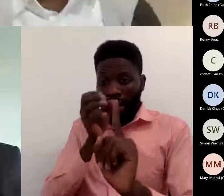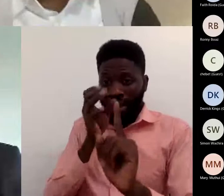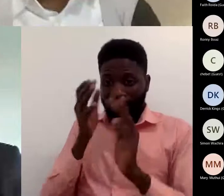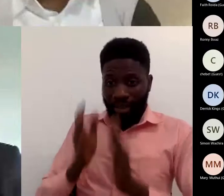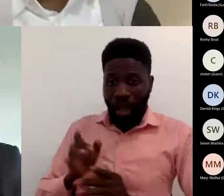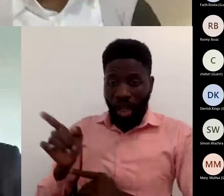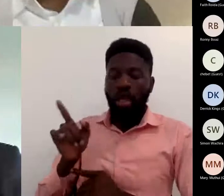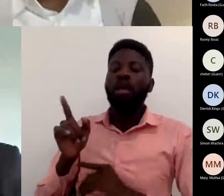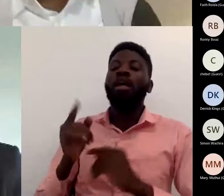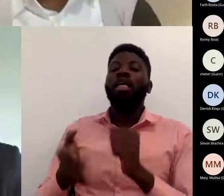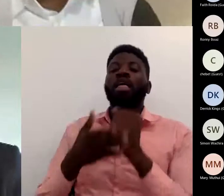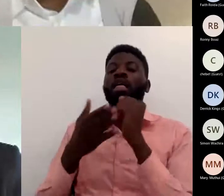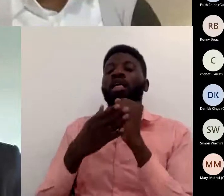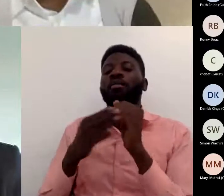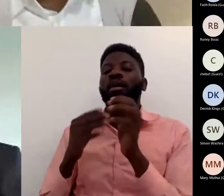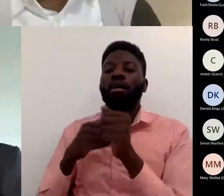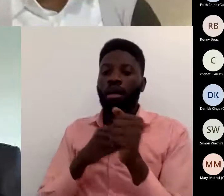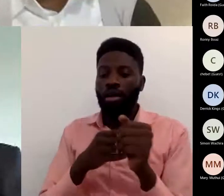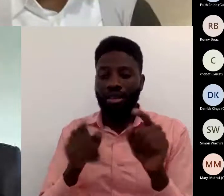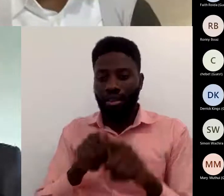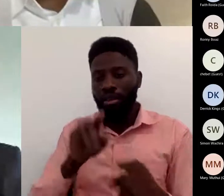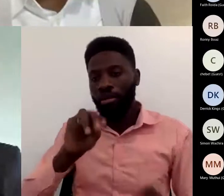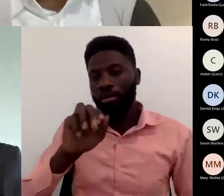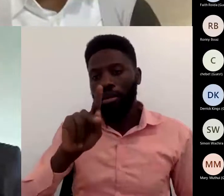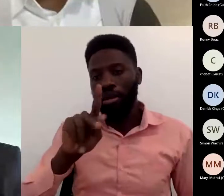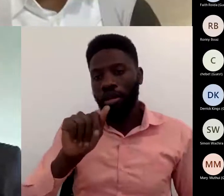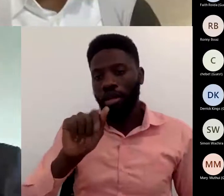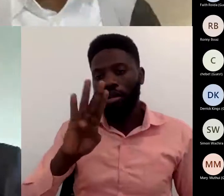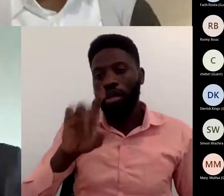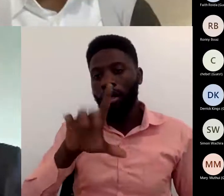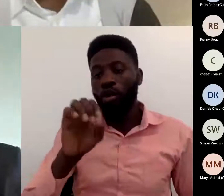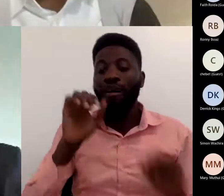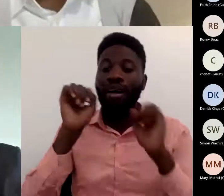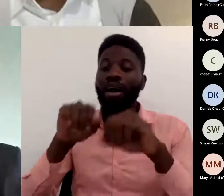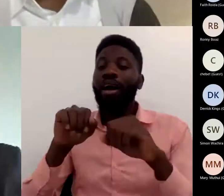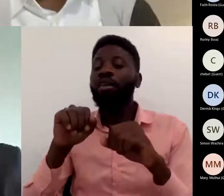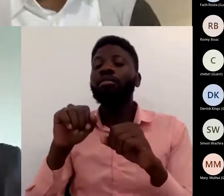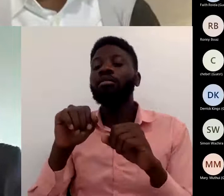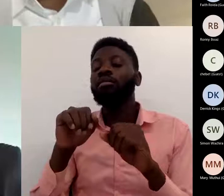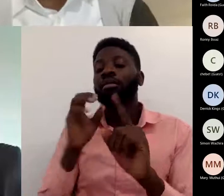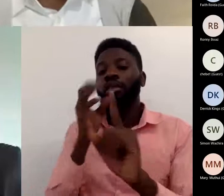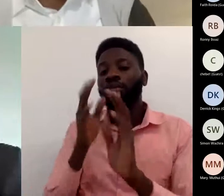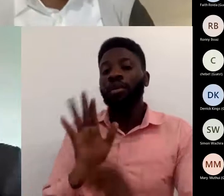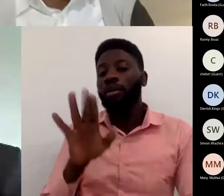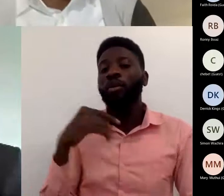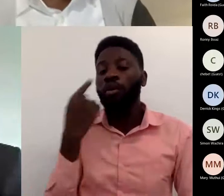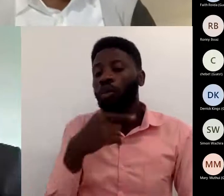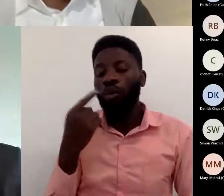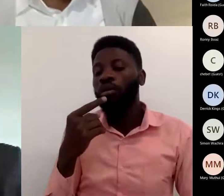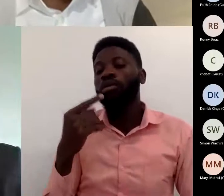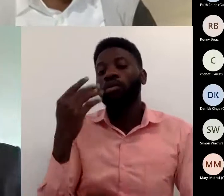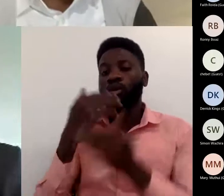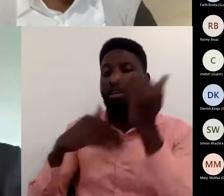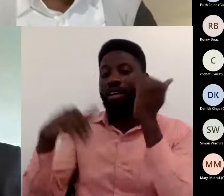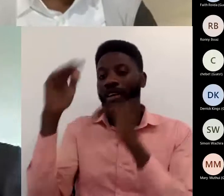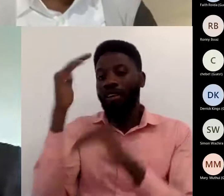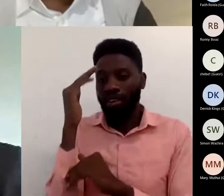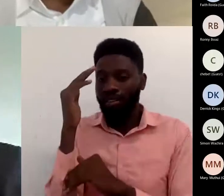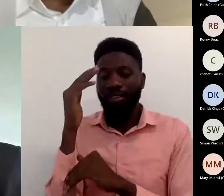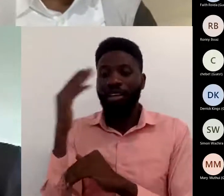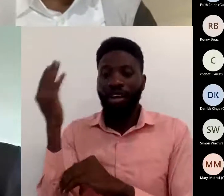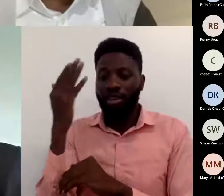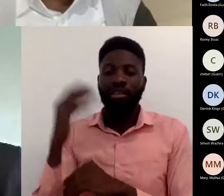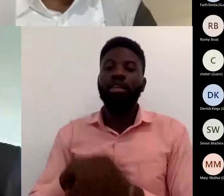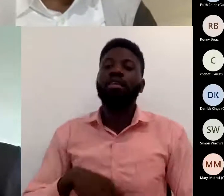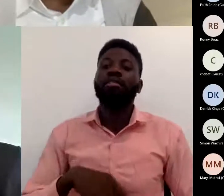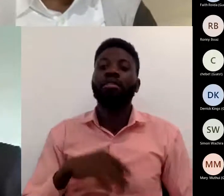the way. And as Makabelo said, it could be your university lecturers. As Davidson said, it could be people that you meet in class.